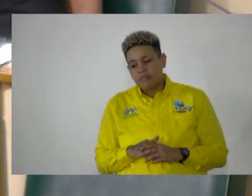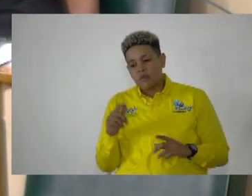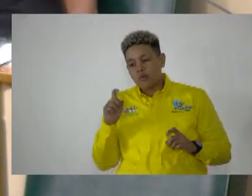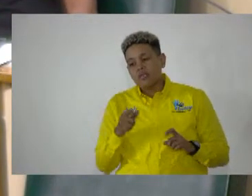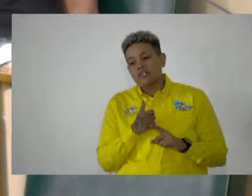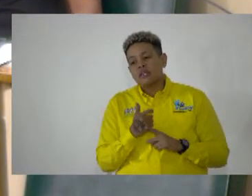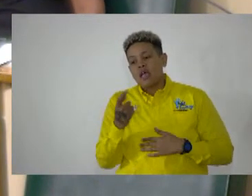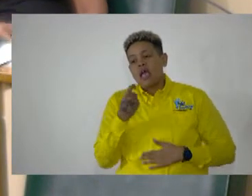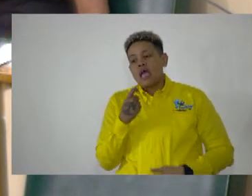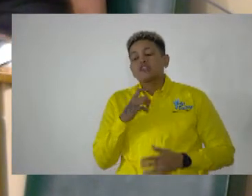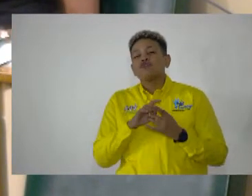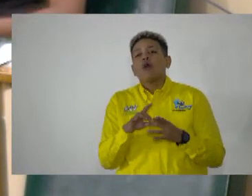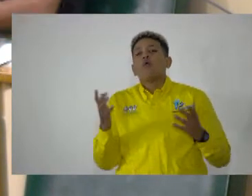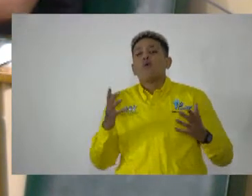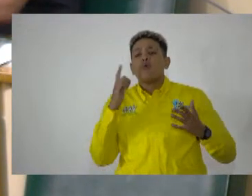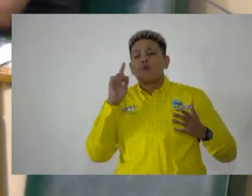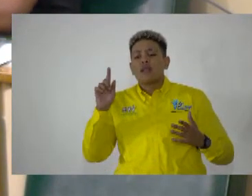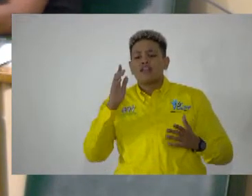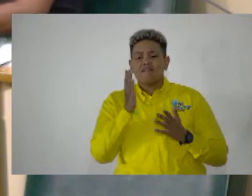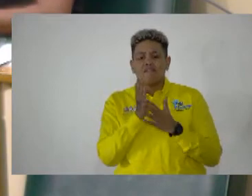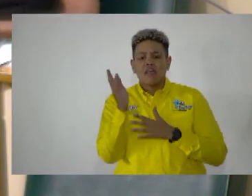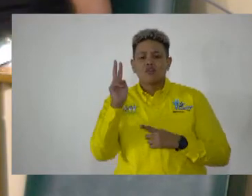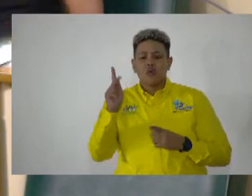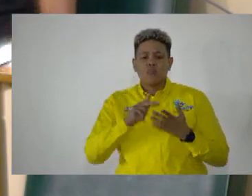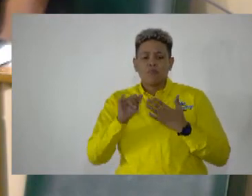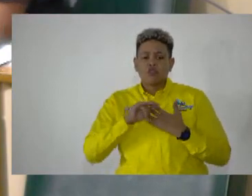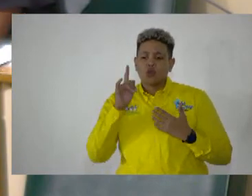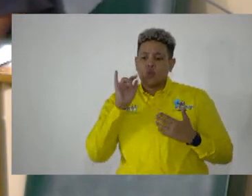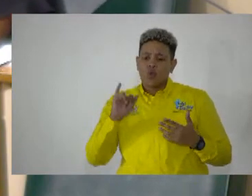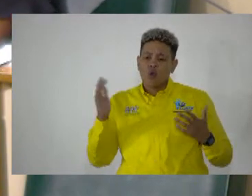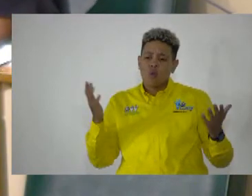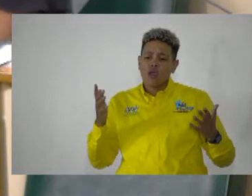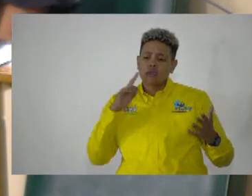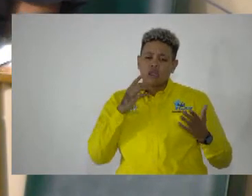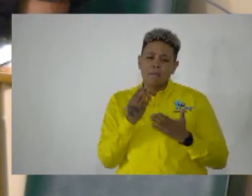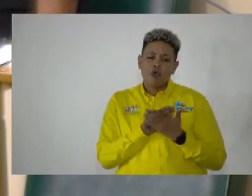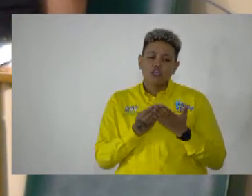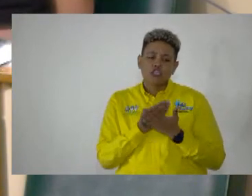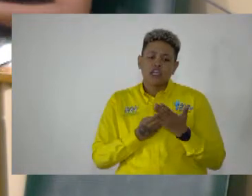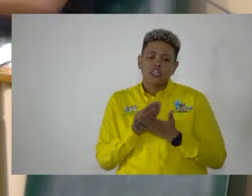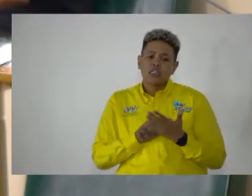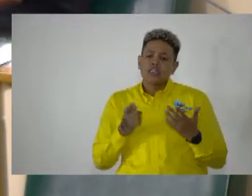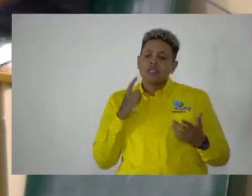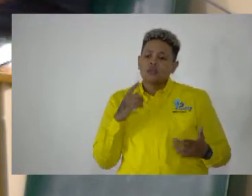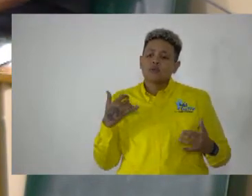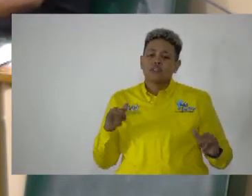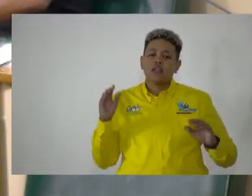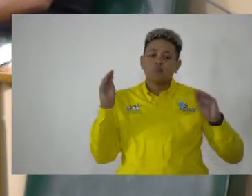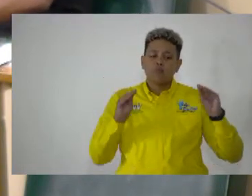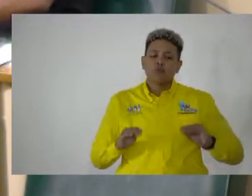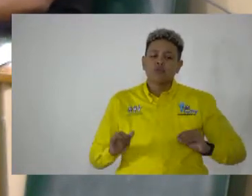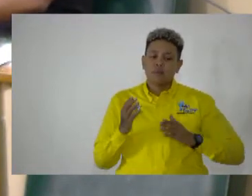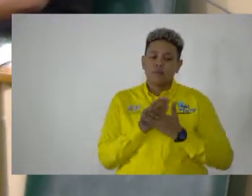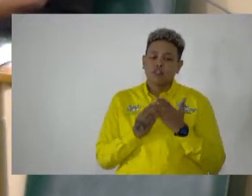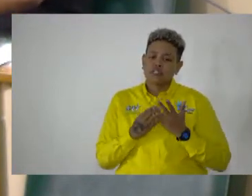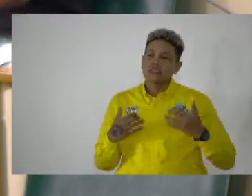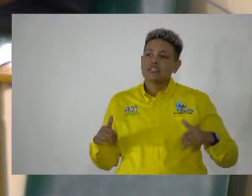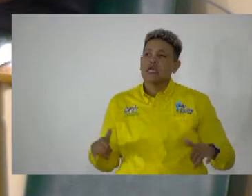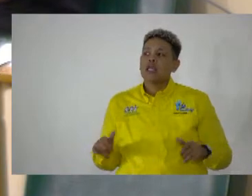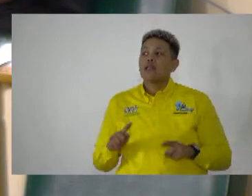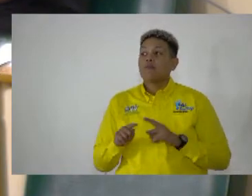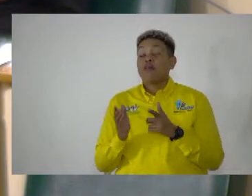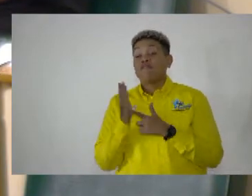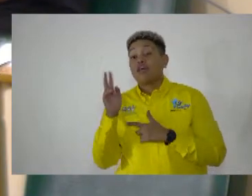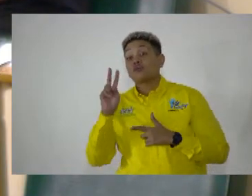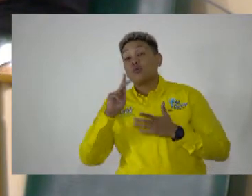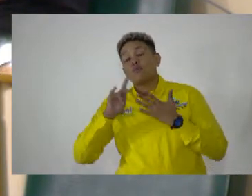was asked about what would the phase 2 project look like and what would be the budget. We're still putting together that budget, but the phase